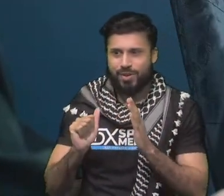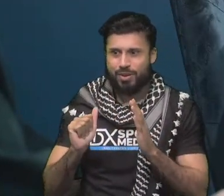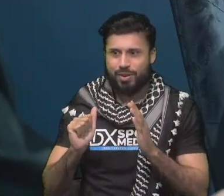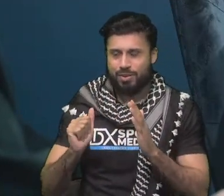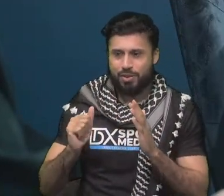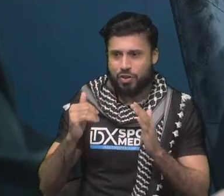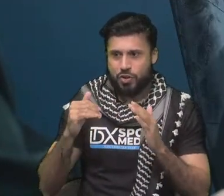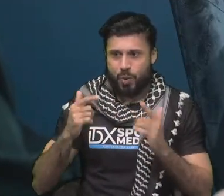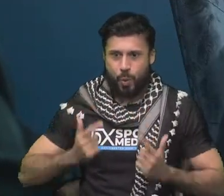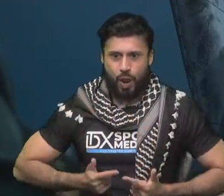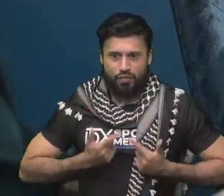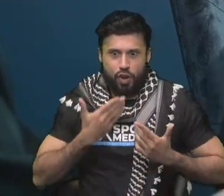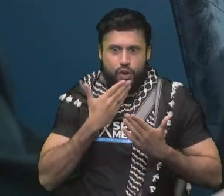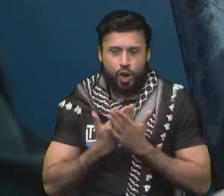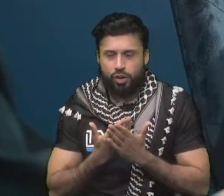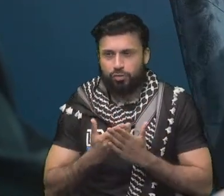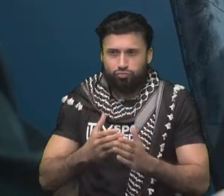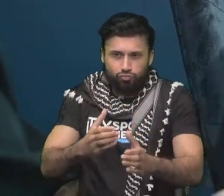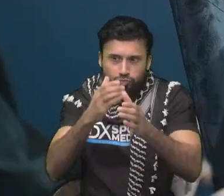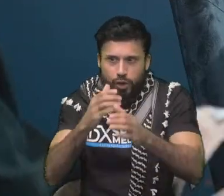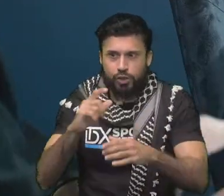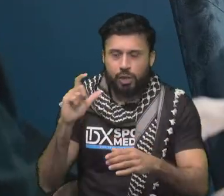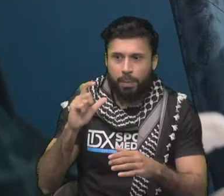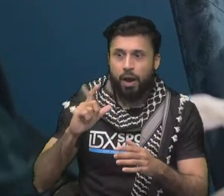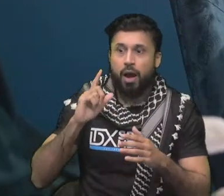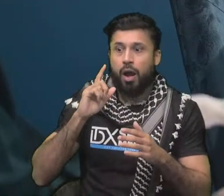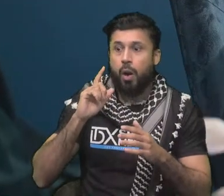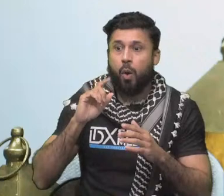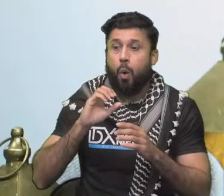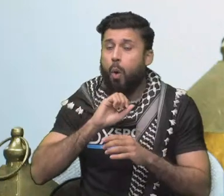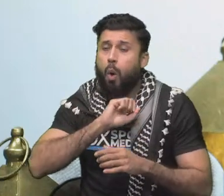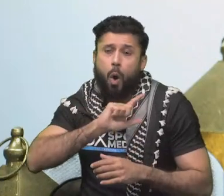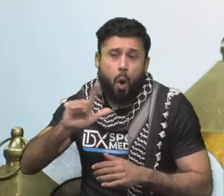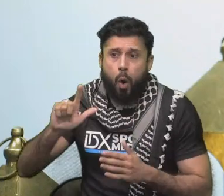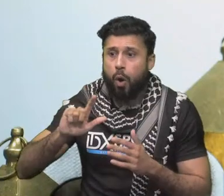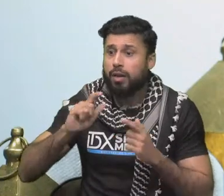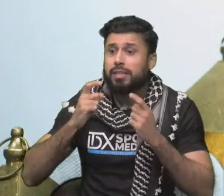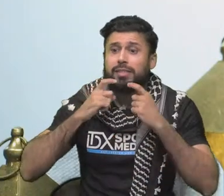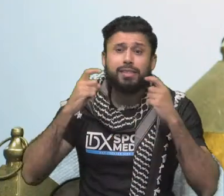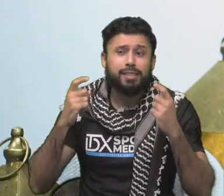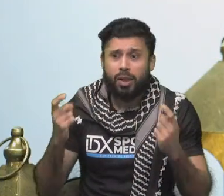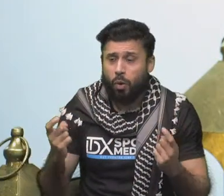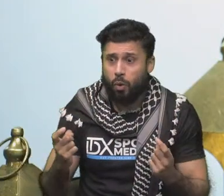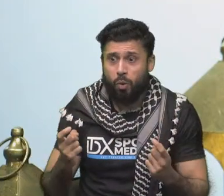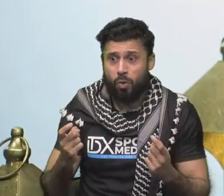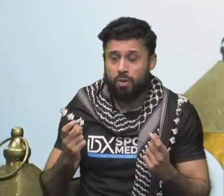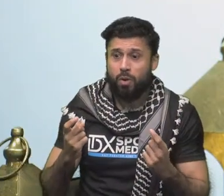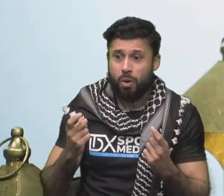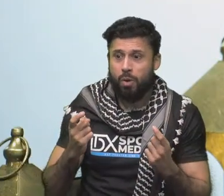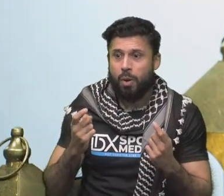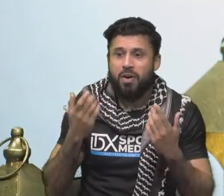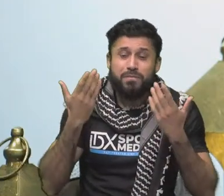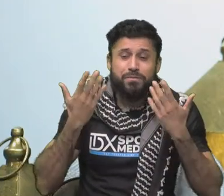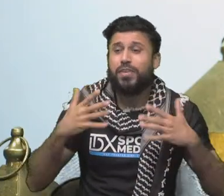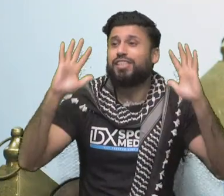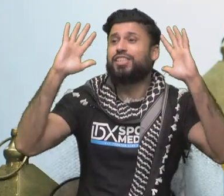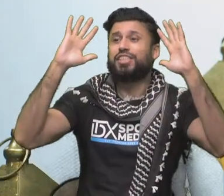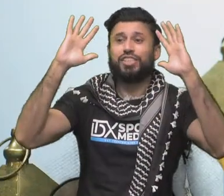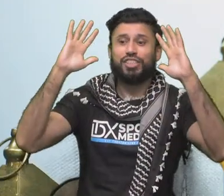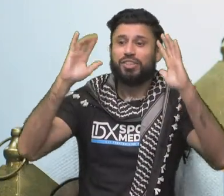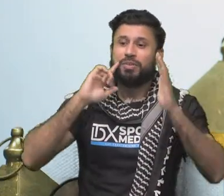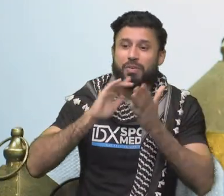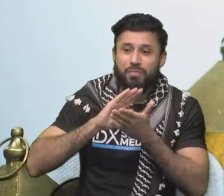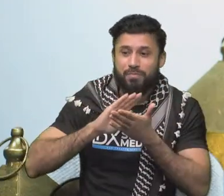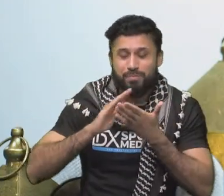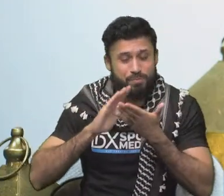we're done. Our sins are wiped away. By the way, Sheikh, this became a practice. Like he actually, subhanAllah, writes about it, like in the footnotes here,